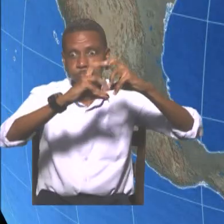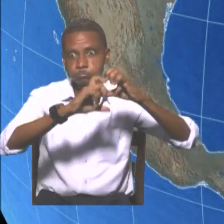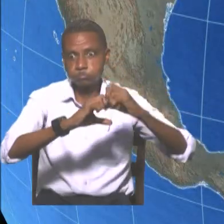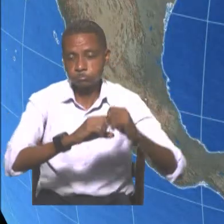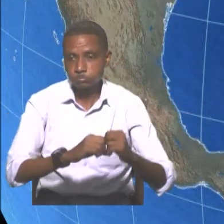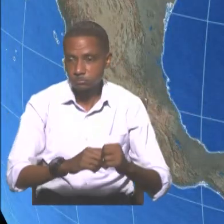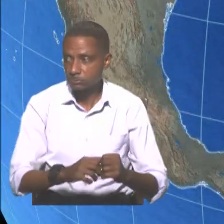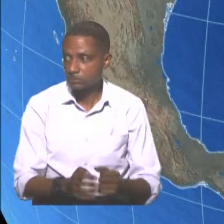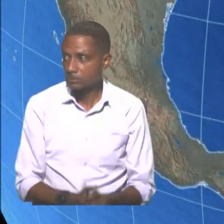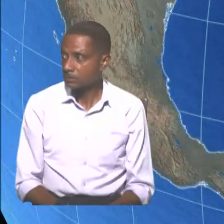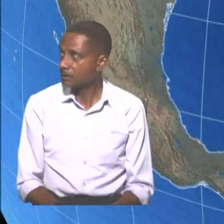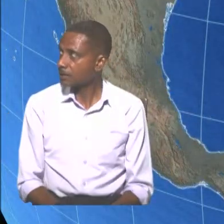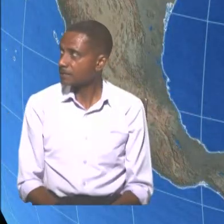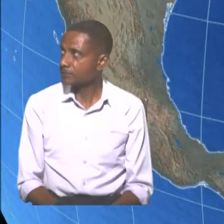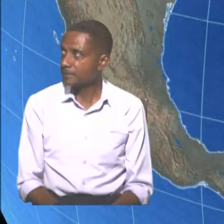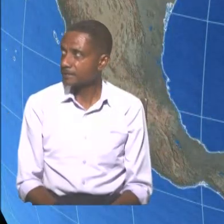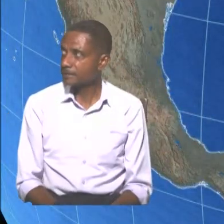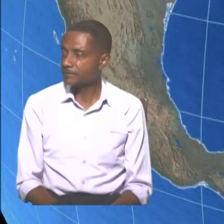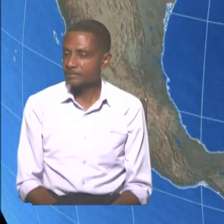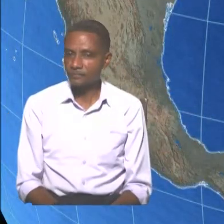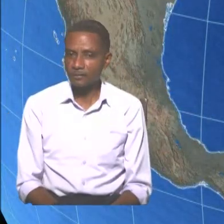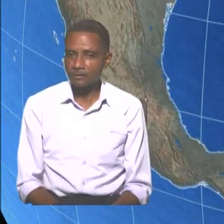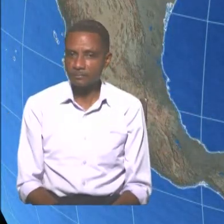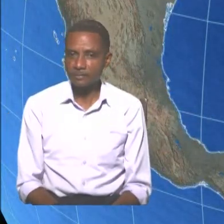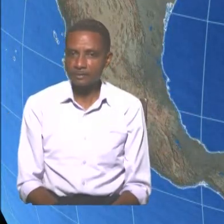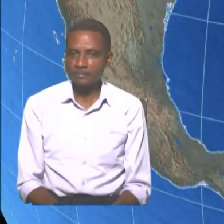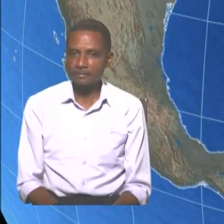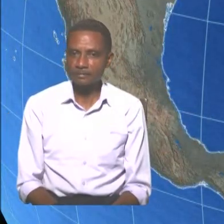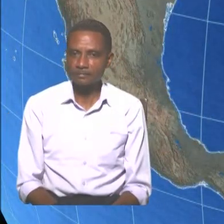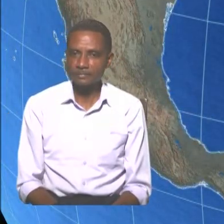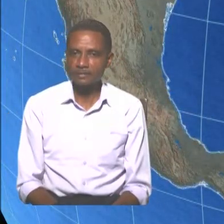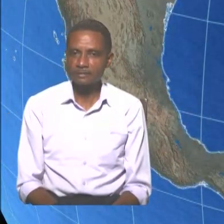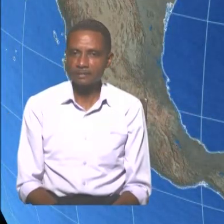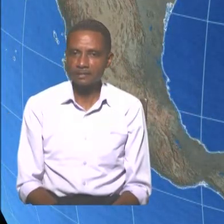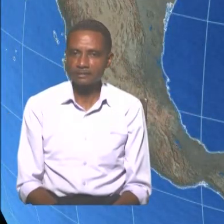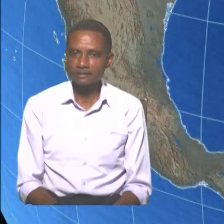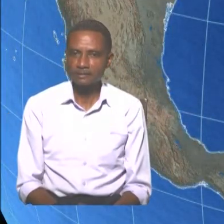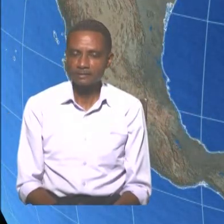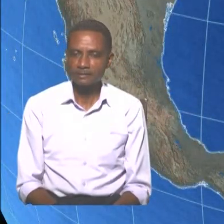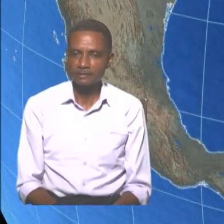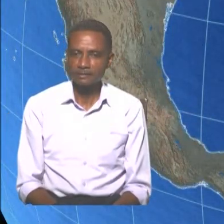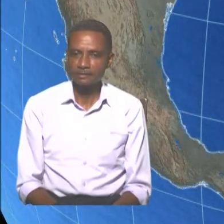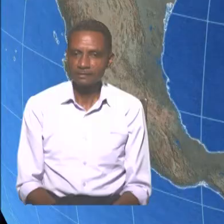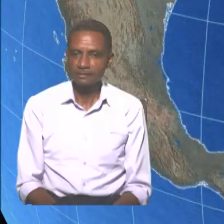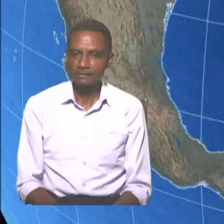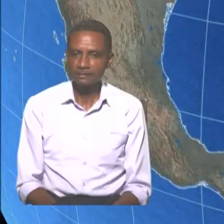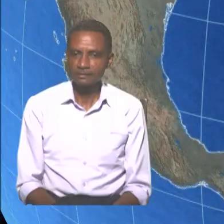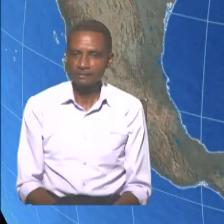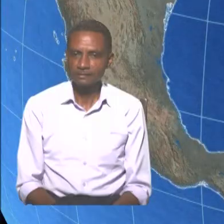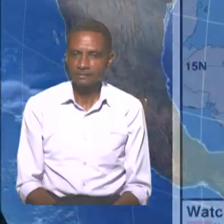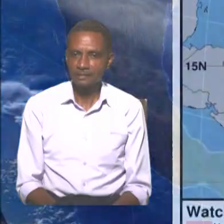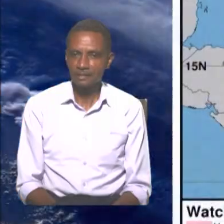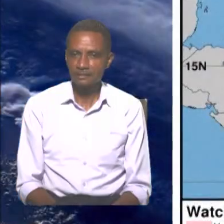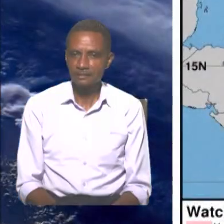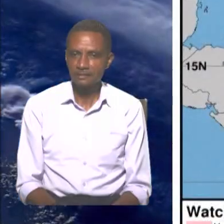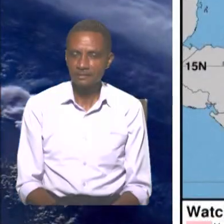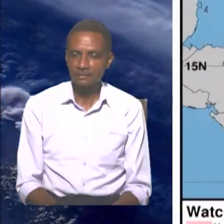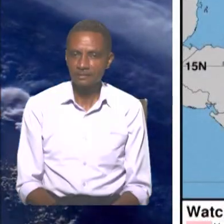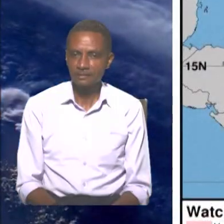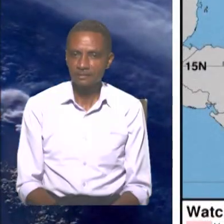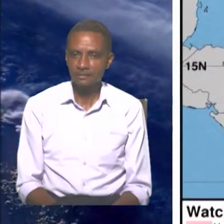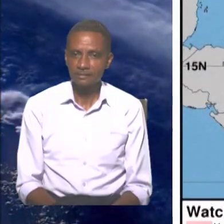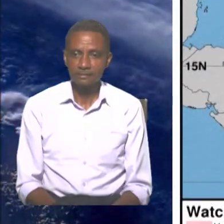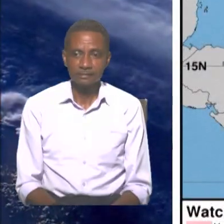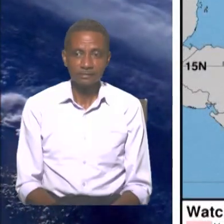isolate communities. Now, we are keeping Jamaica, Haiti, and Puerto Rico in our thoughts in the coming days. Now, back here at home, our